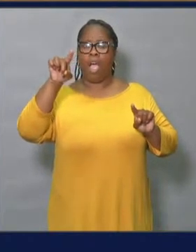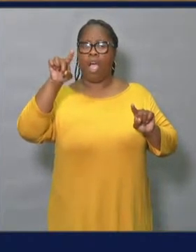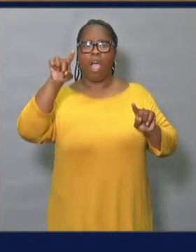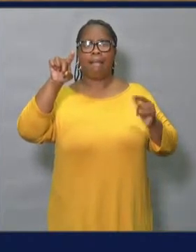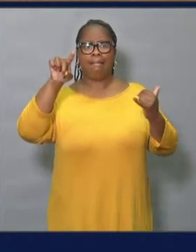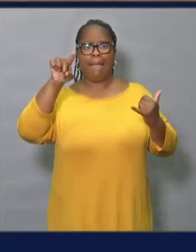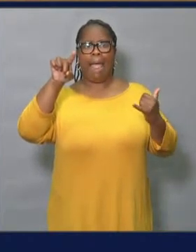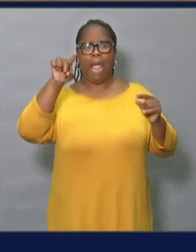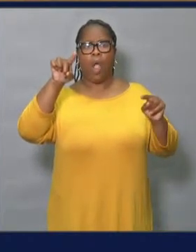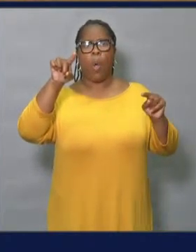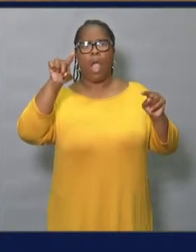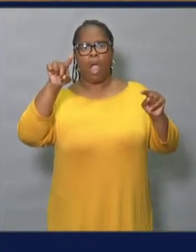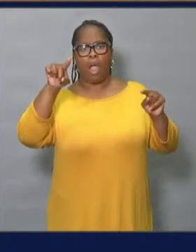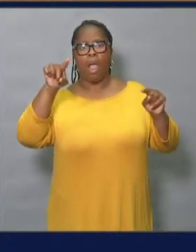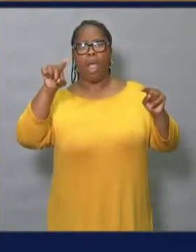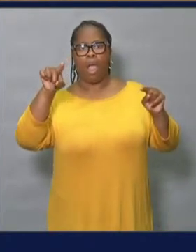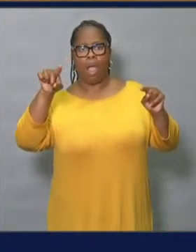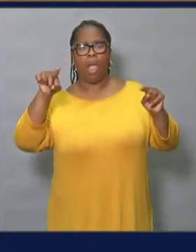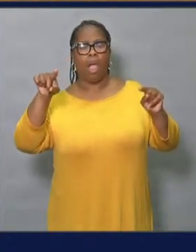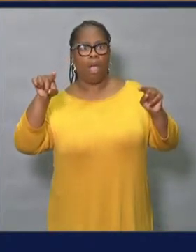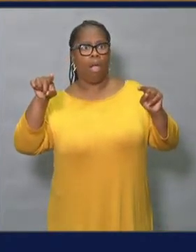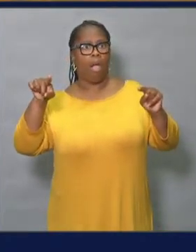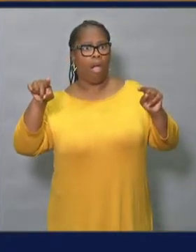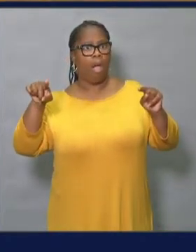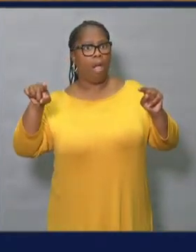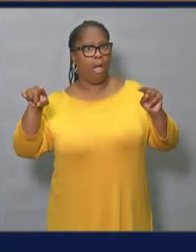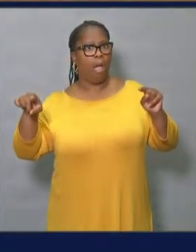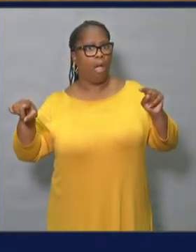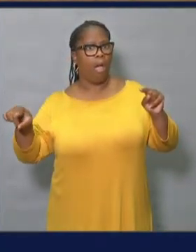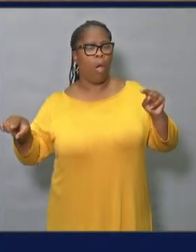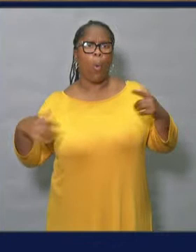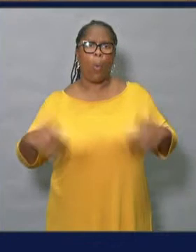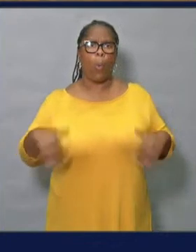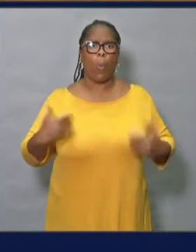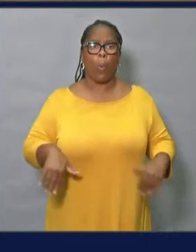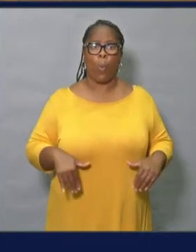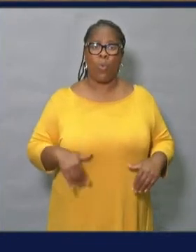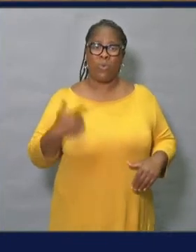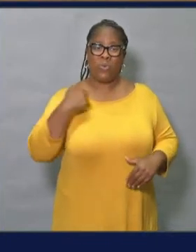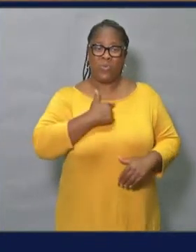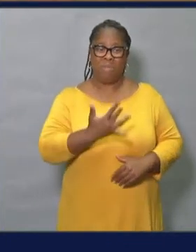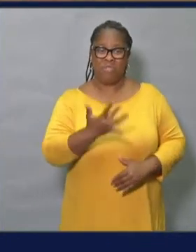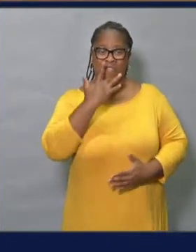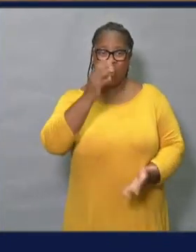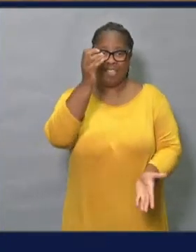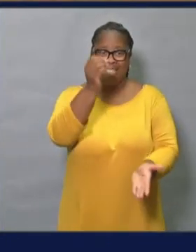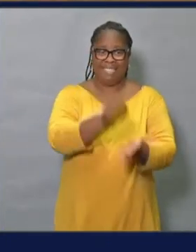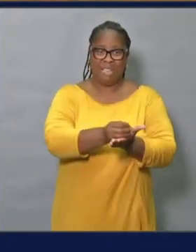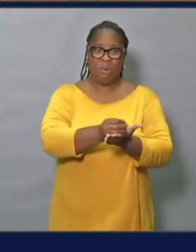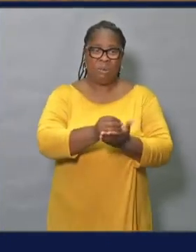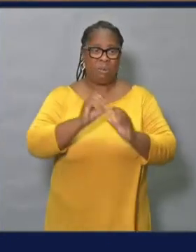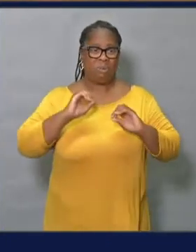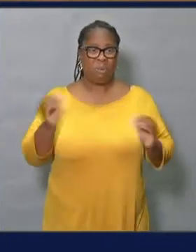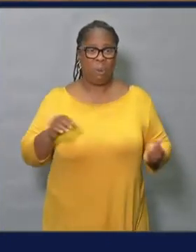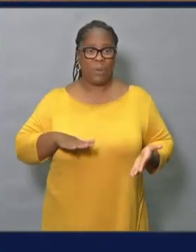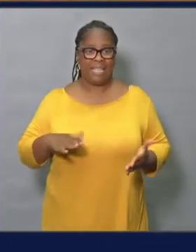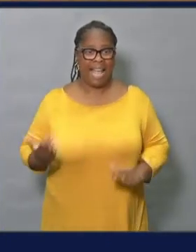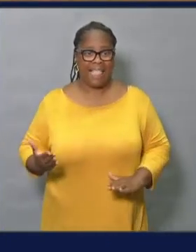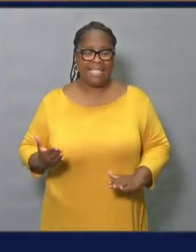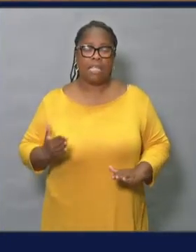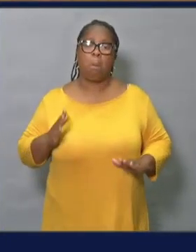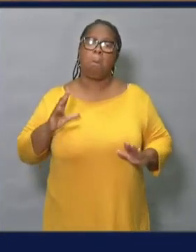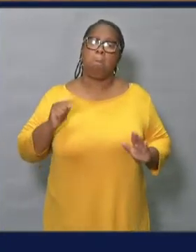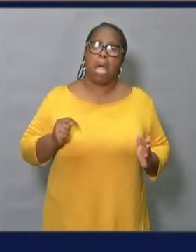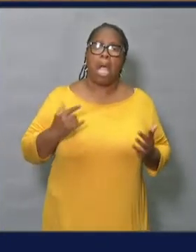reporting, deaths are down. Again, this is nowhere near where we'd like to be, but we're happy that at